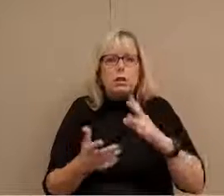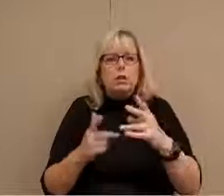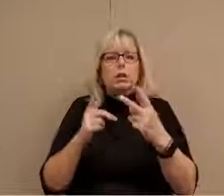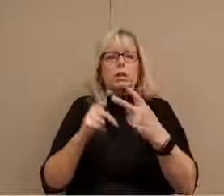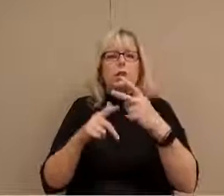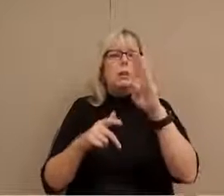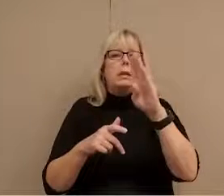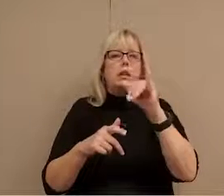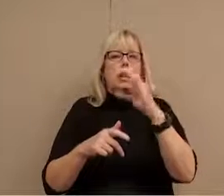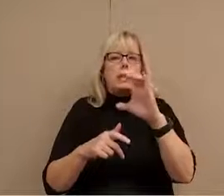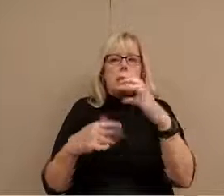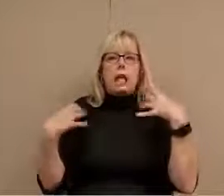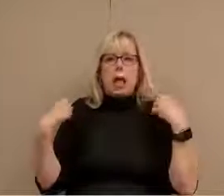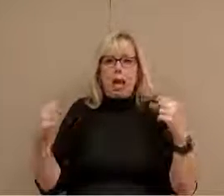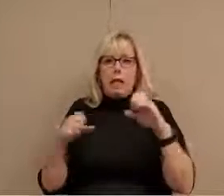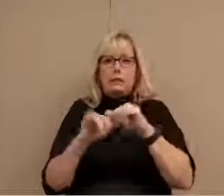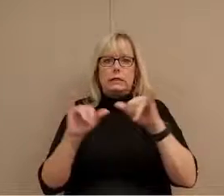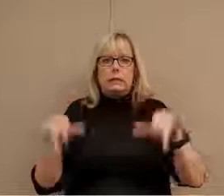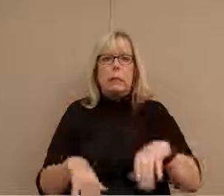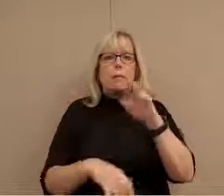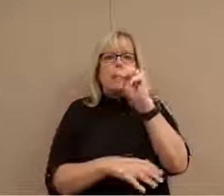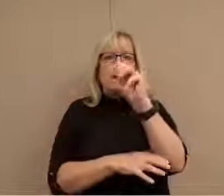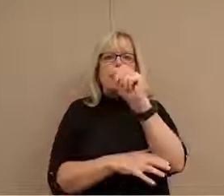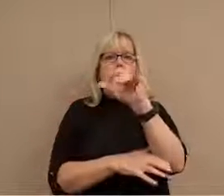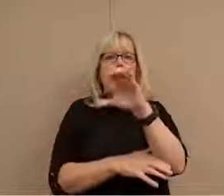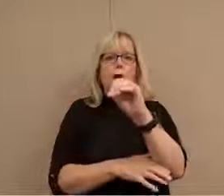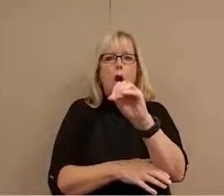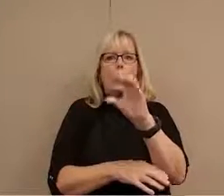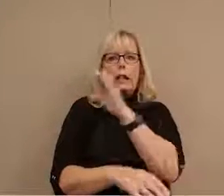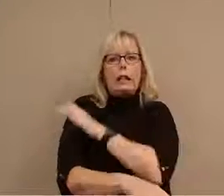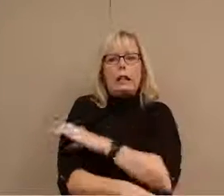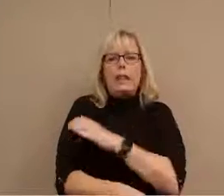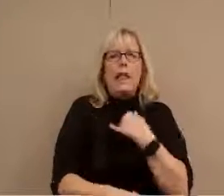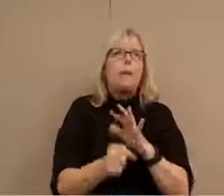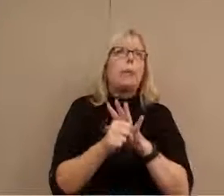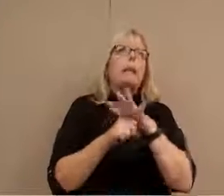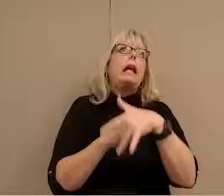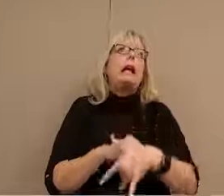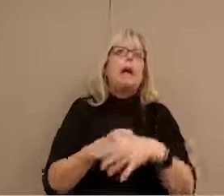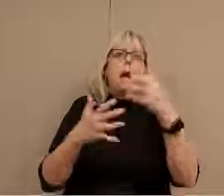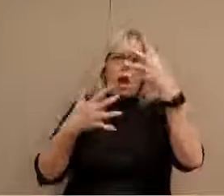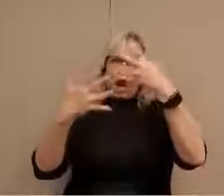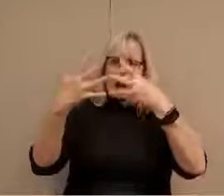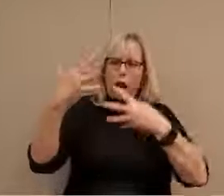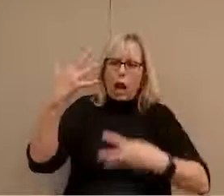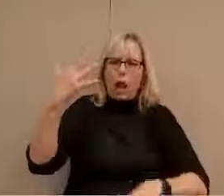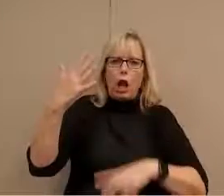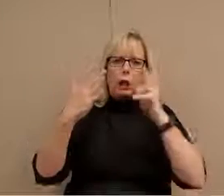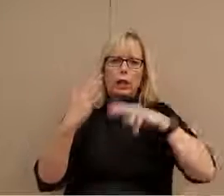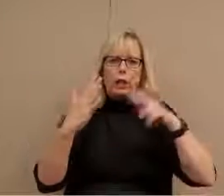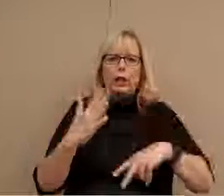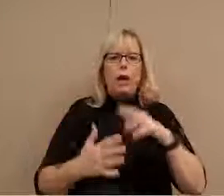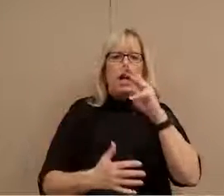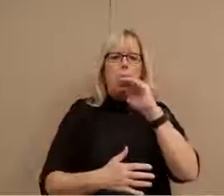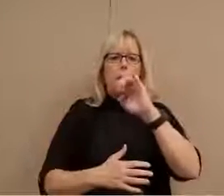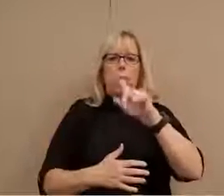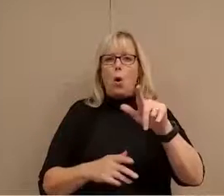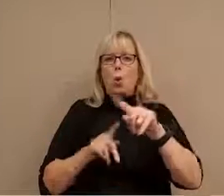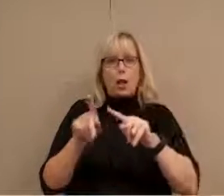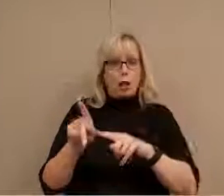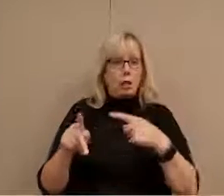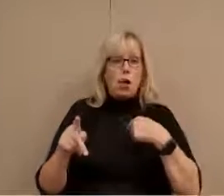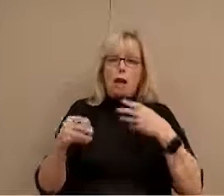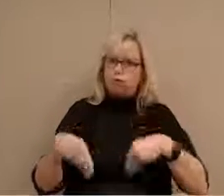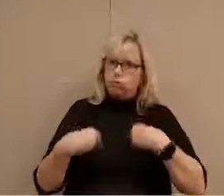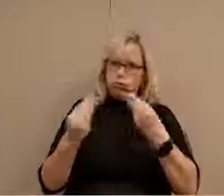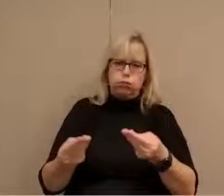Health System, Mayo Clinic. They got ample resources out there. If Memorial, we have plenty of resources. We can